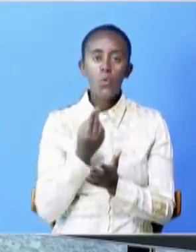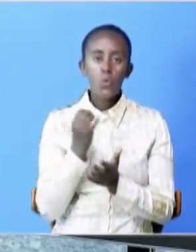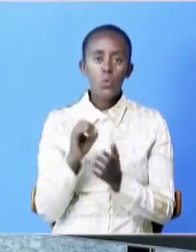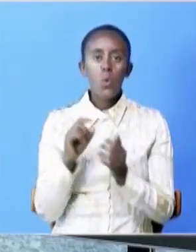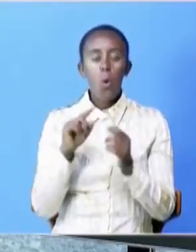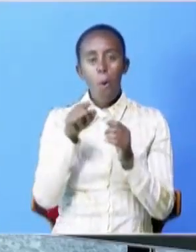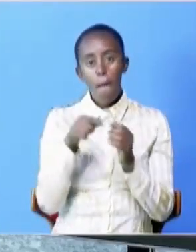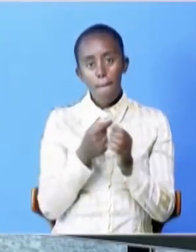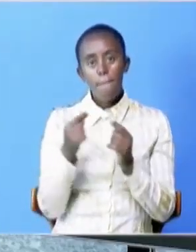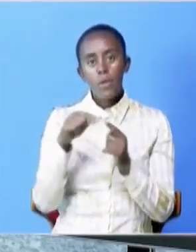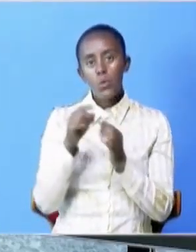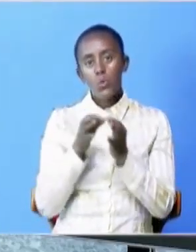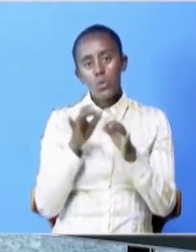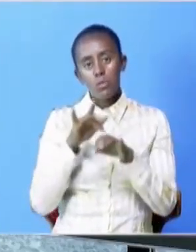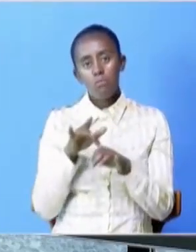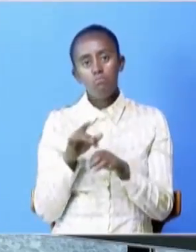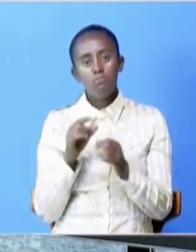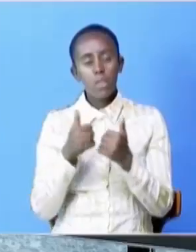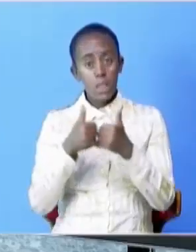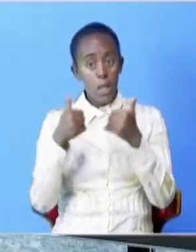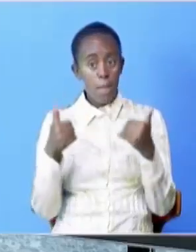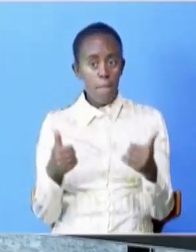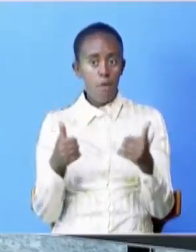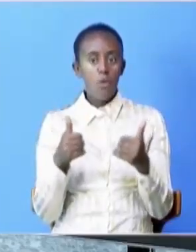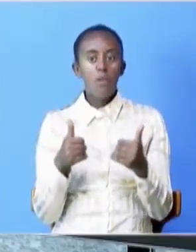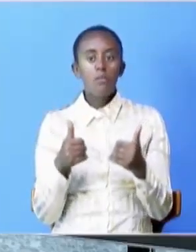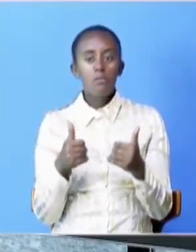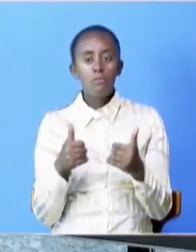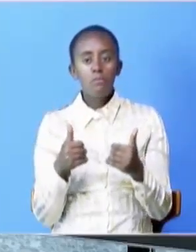comma to express or show or even separate what?